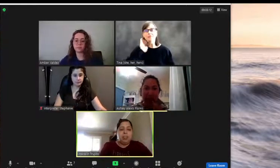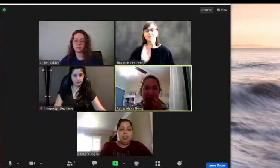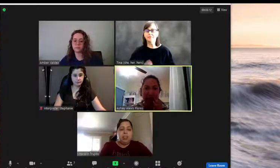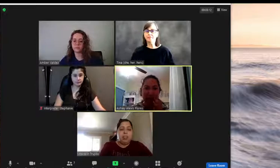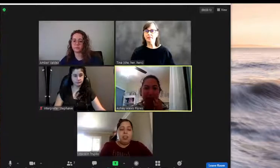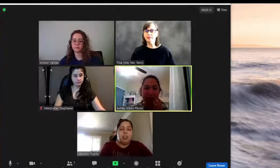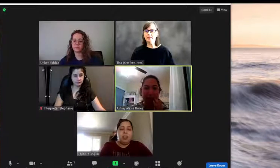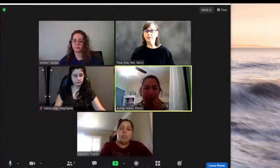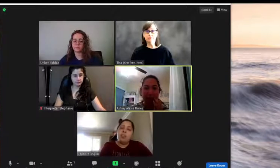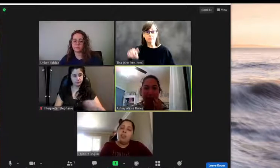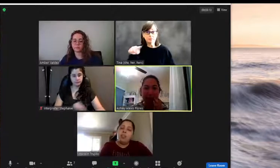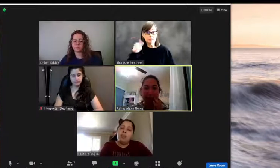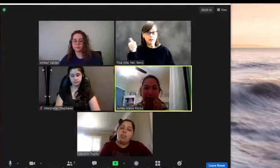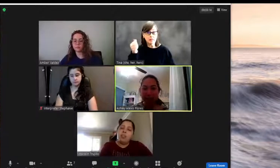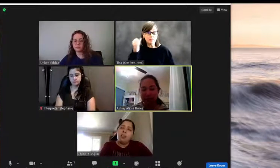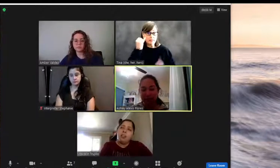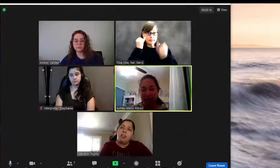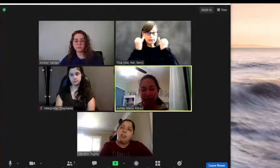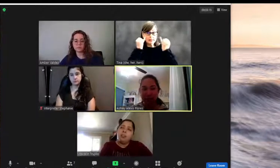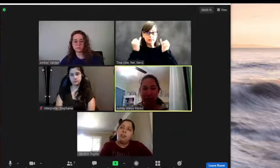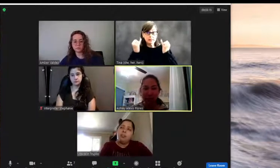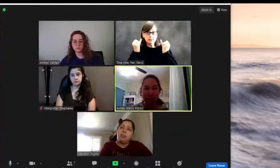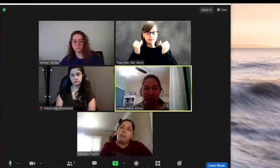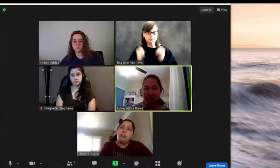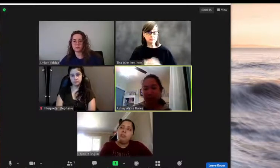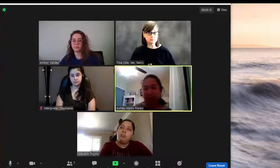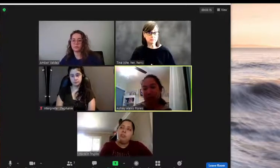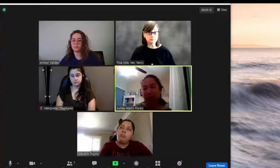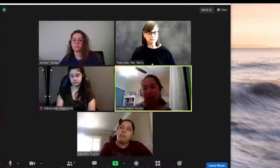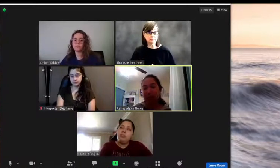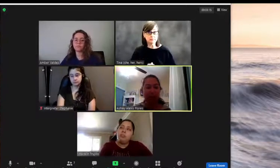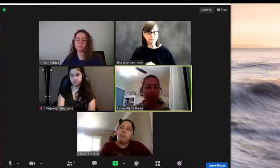Does anybody else have ideas?